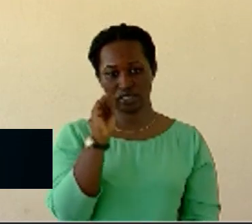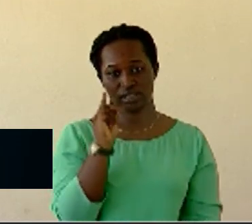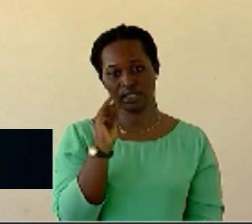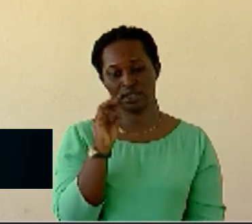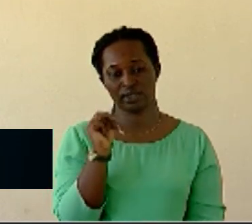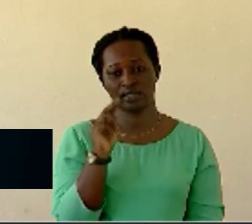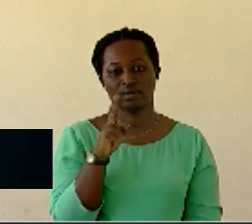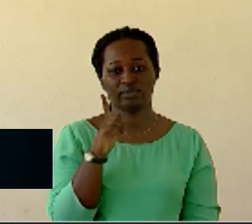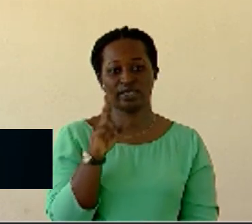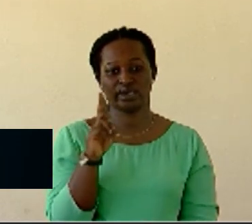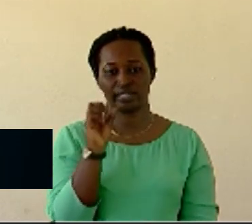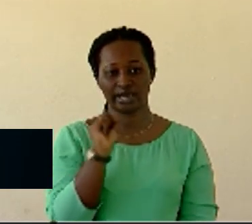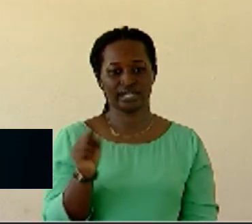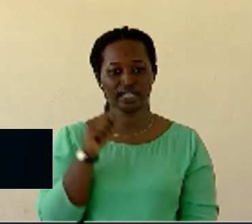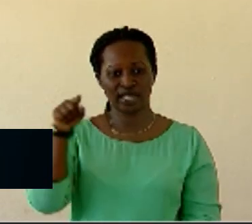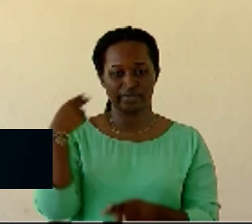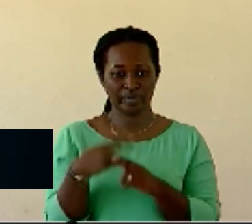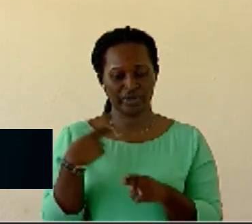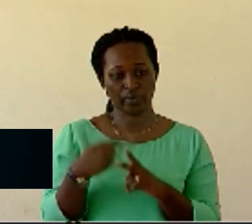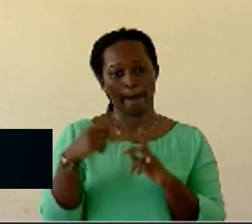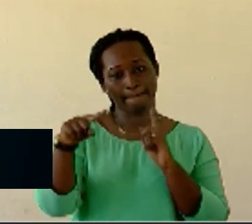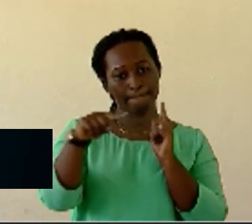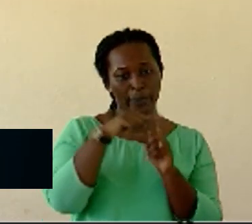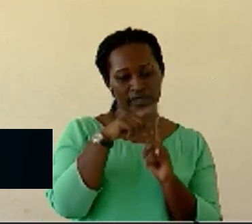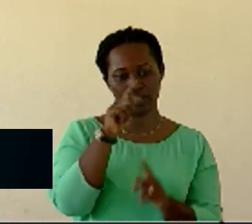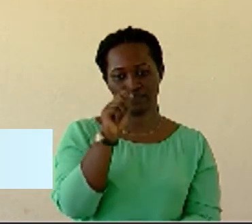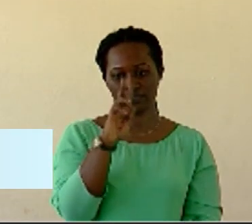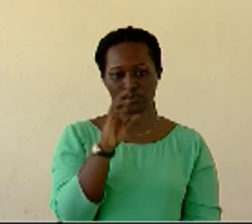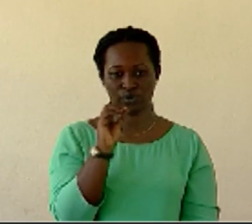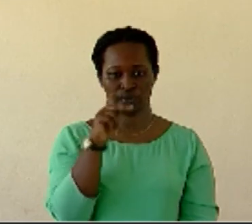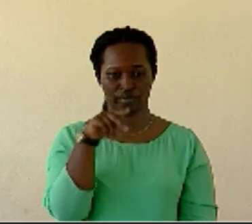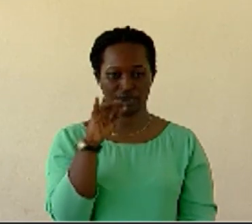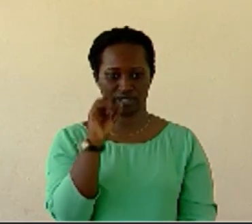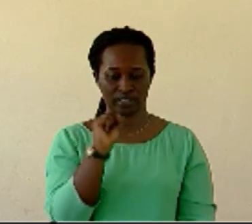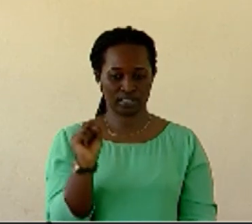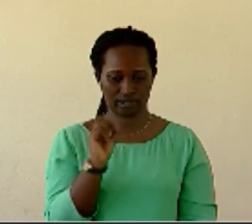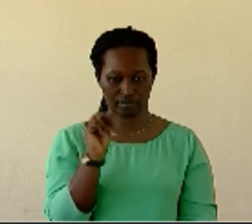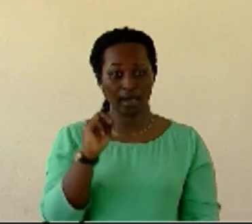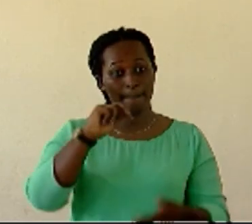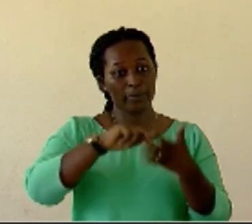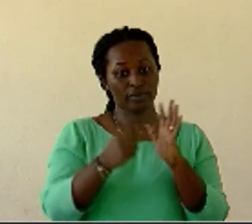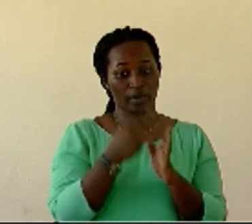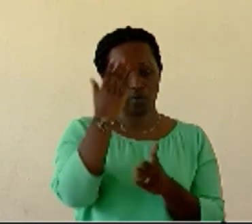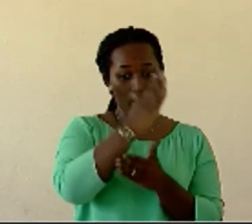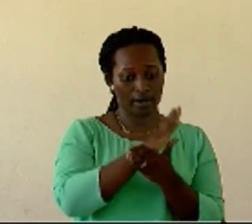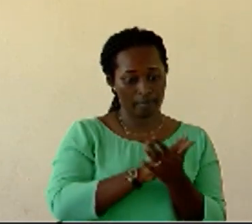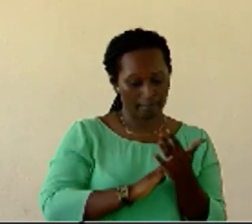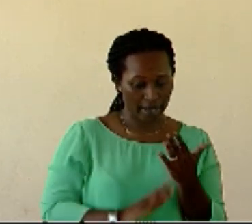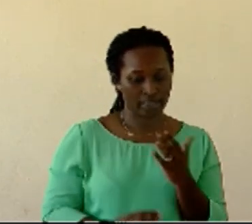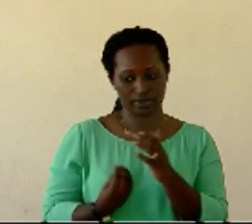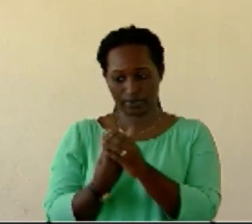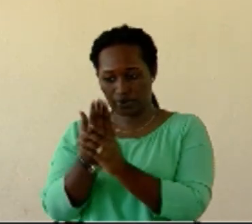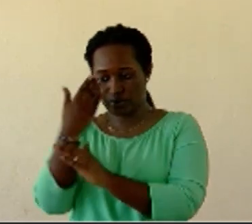positive tropism. That means when one part of the plant grows towards the